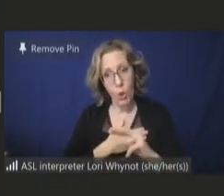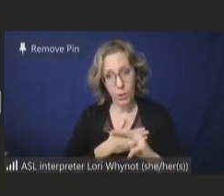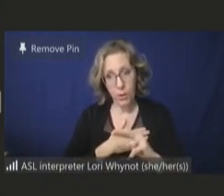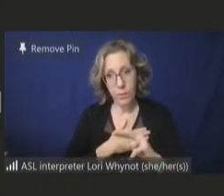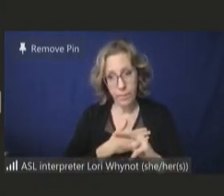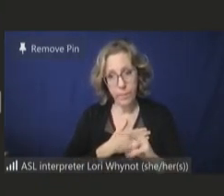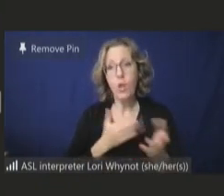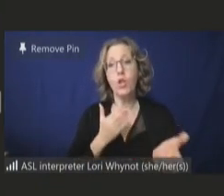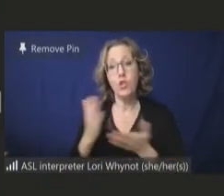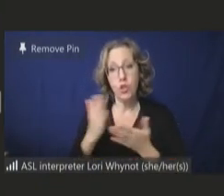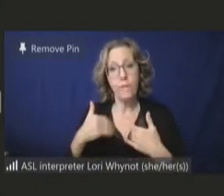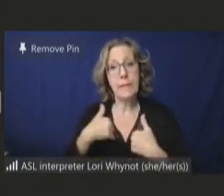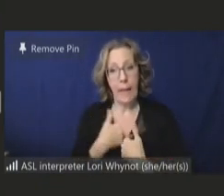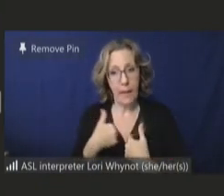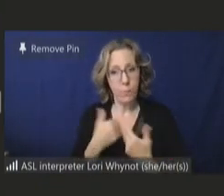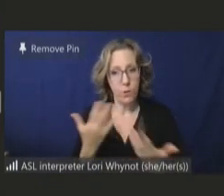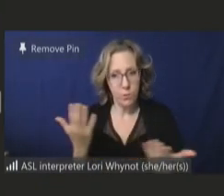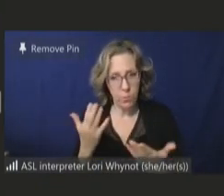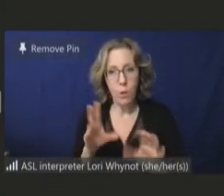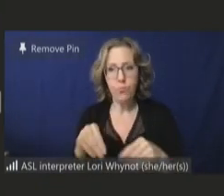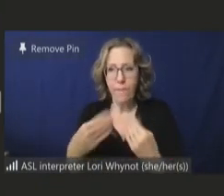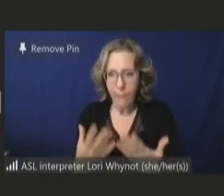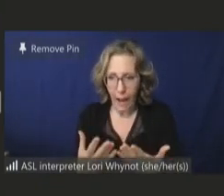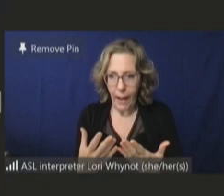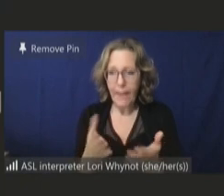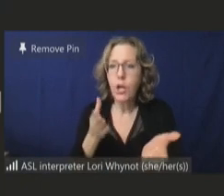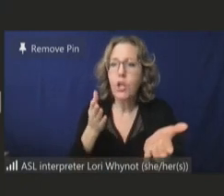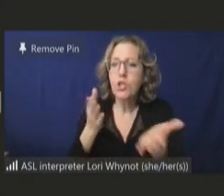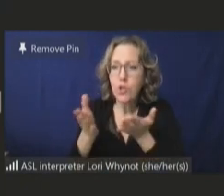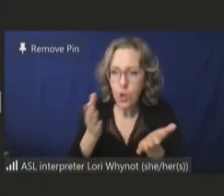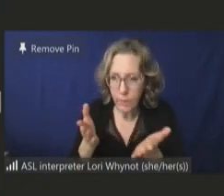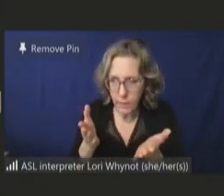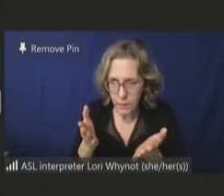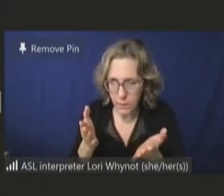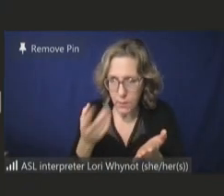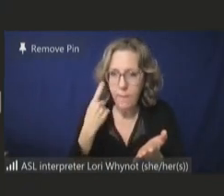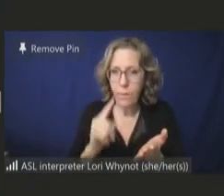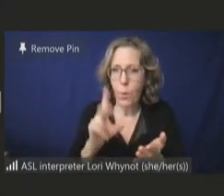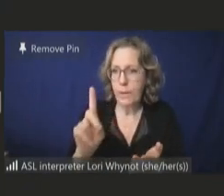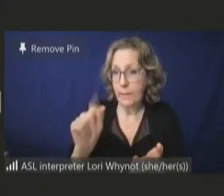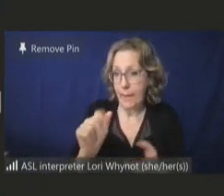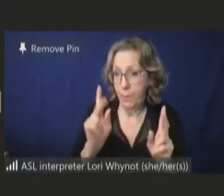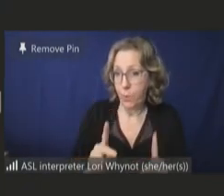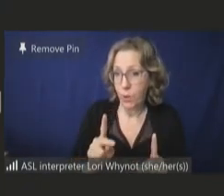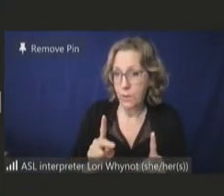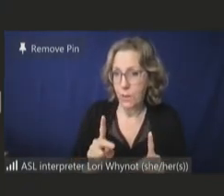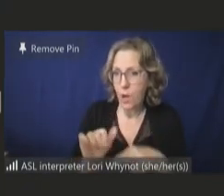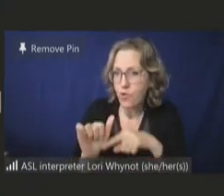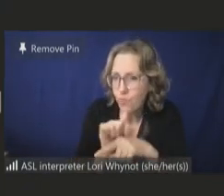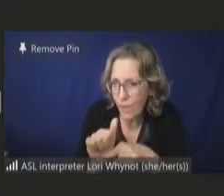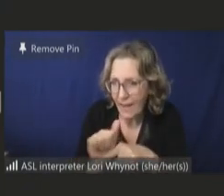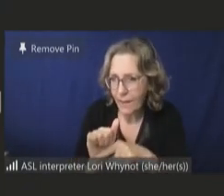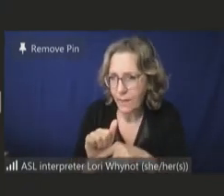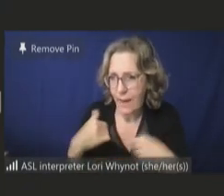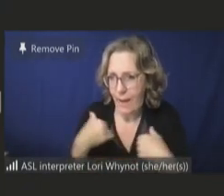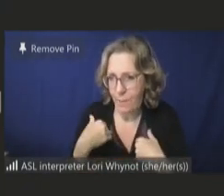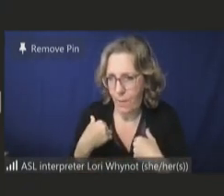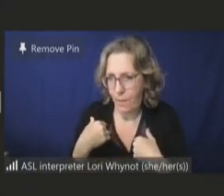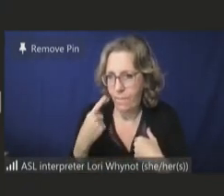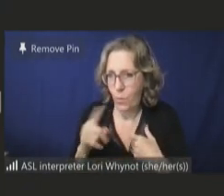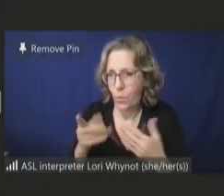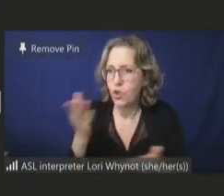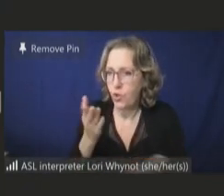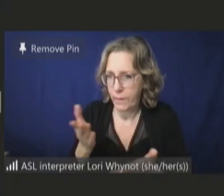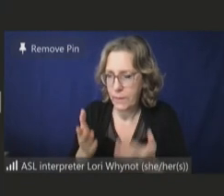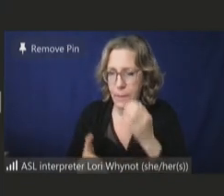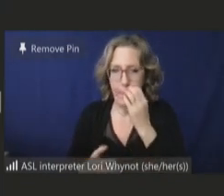service animals that provide a service for someone with a disability, a trained service for someone with a disability.